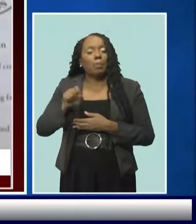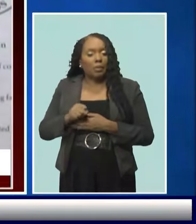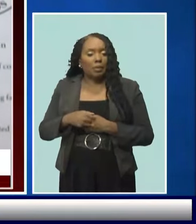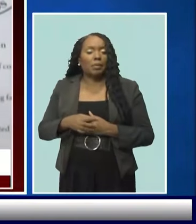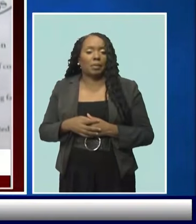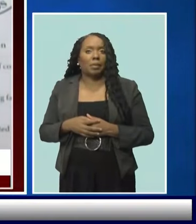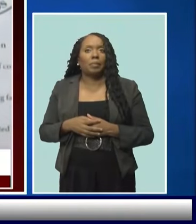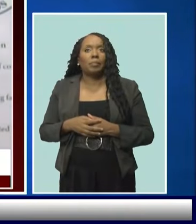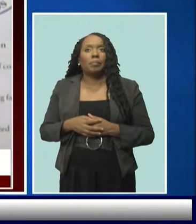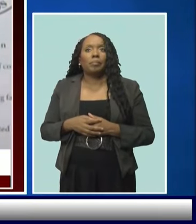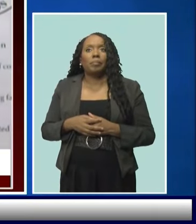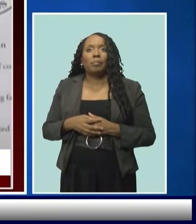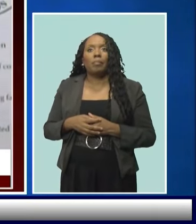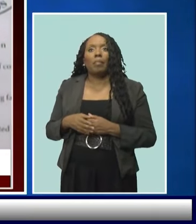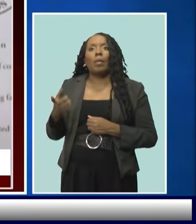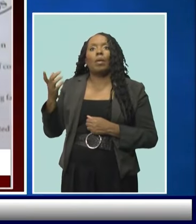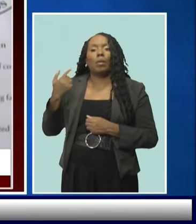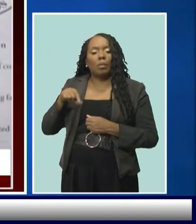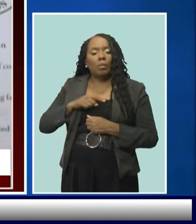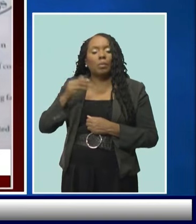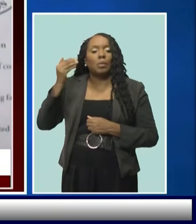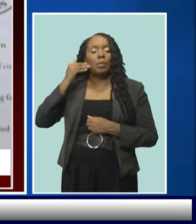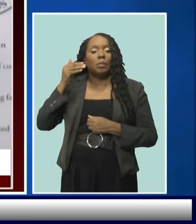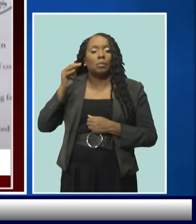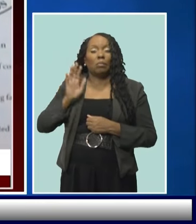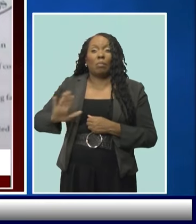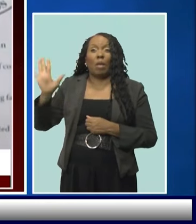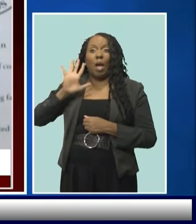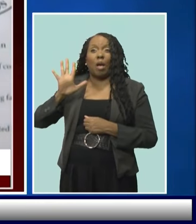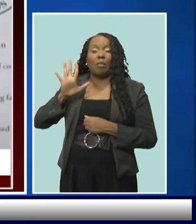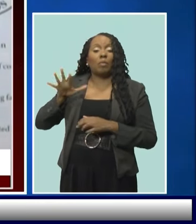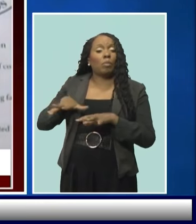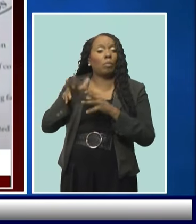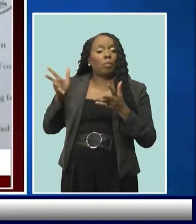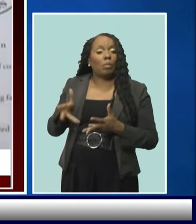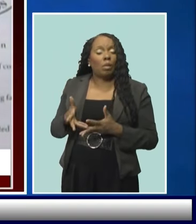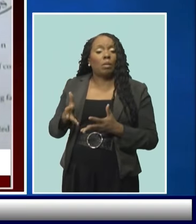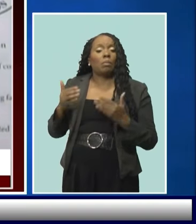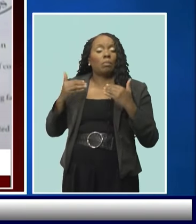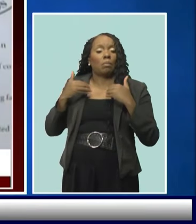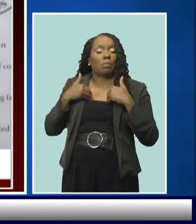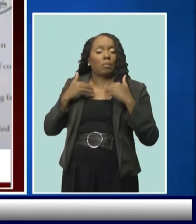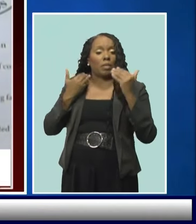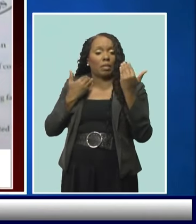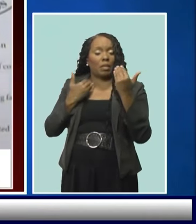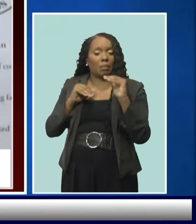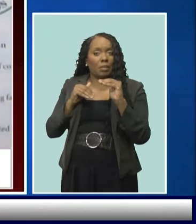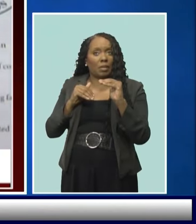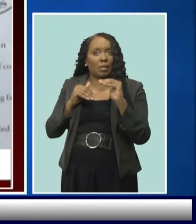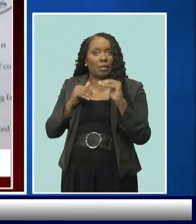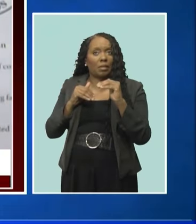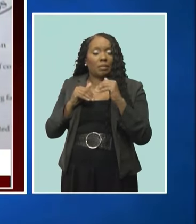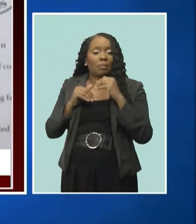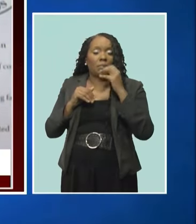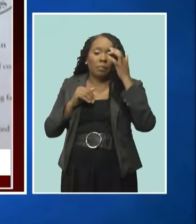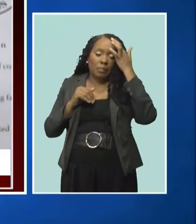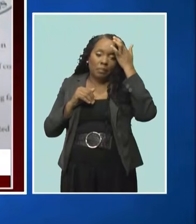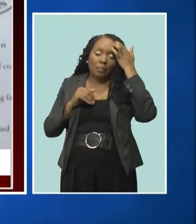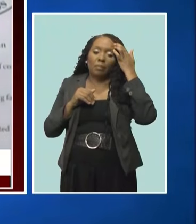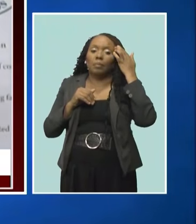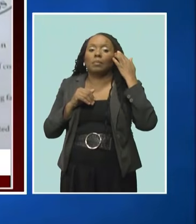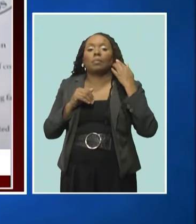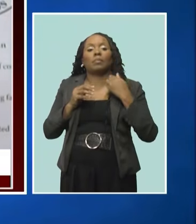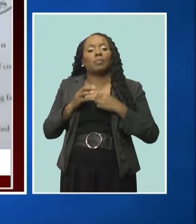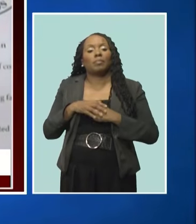a little while ago. So internationally, there are usually limits on when and the length of time in